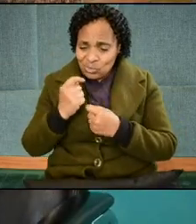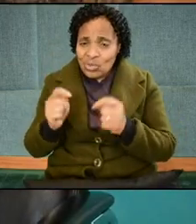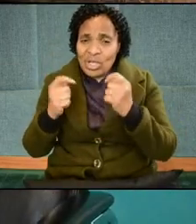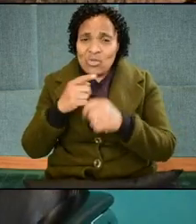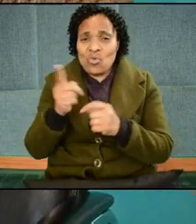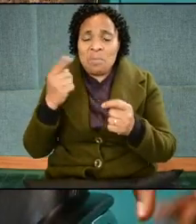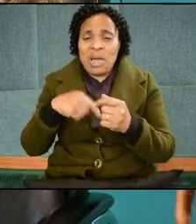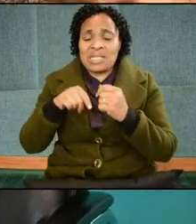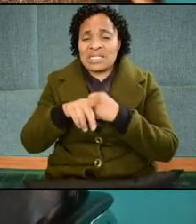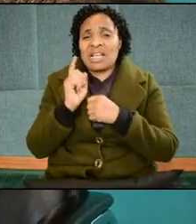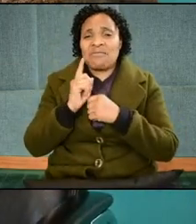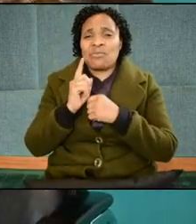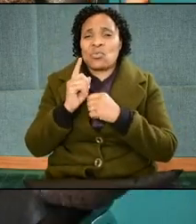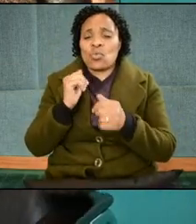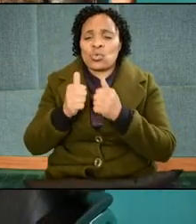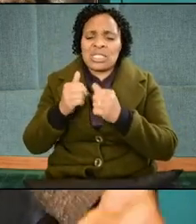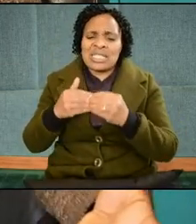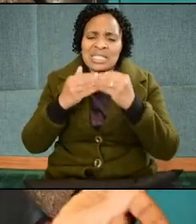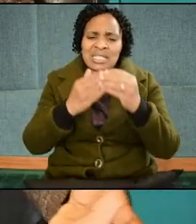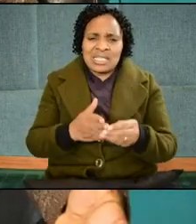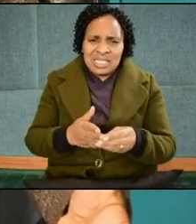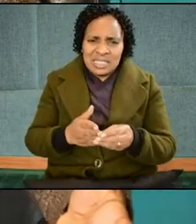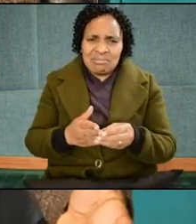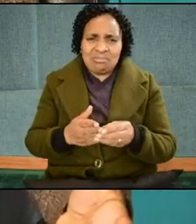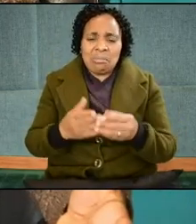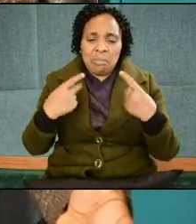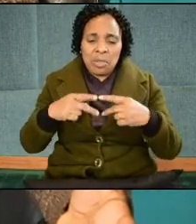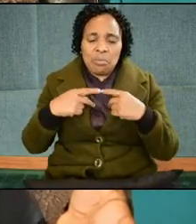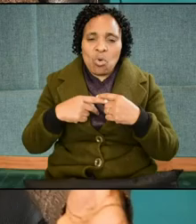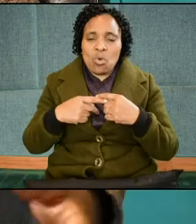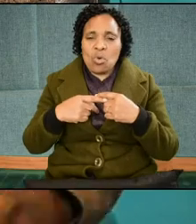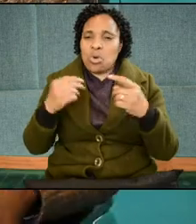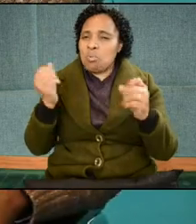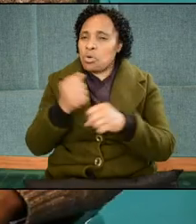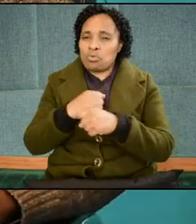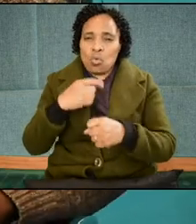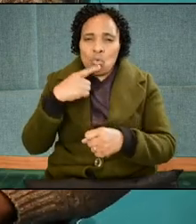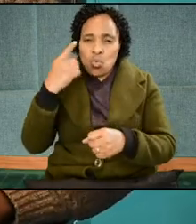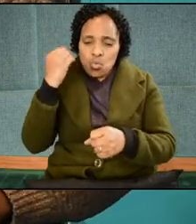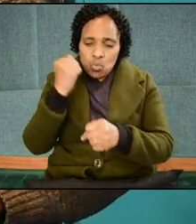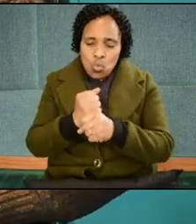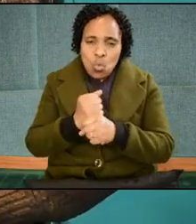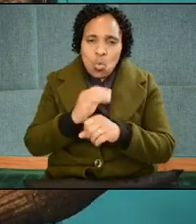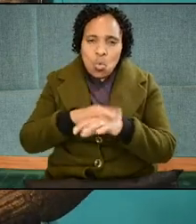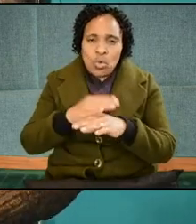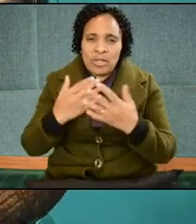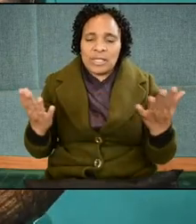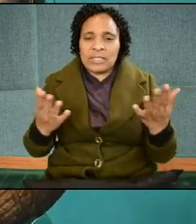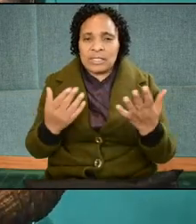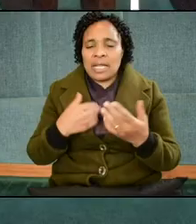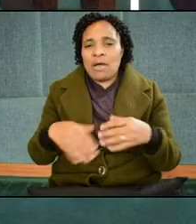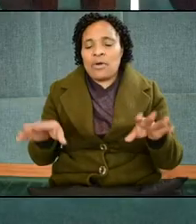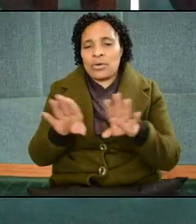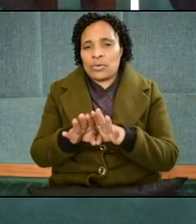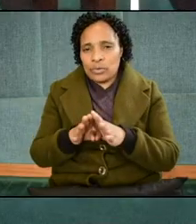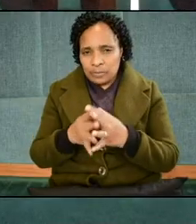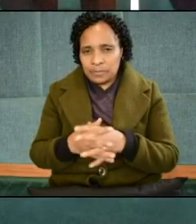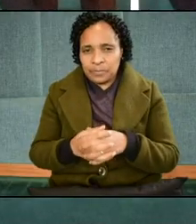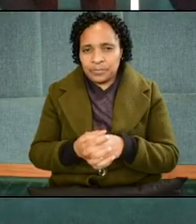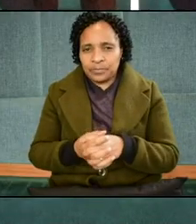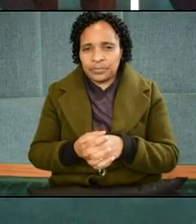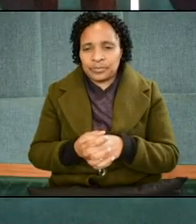he's going to lead you to people who do not do godly things. Mm. Mm-hmm. Right. Closing comments now as we